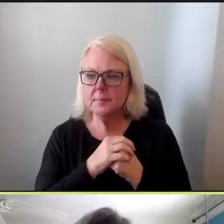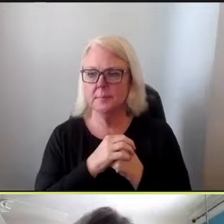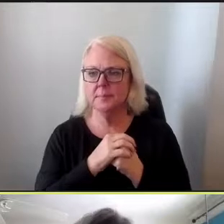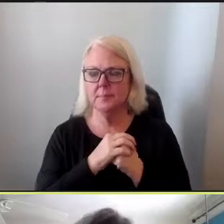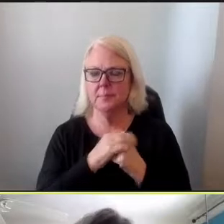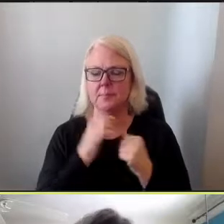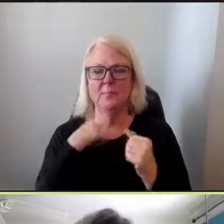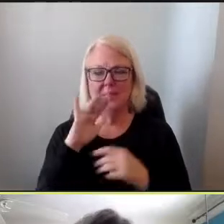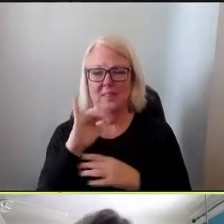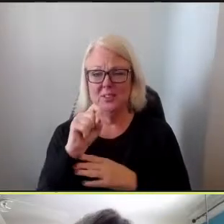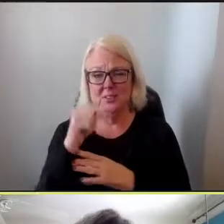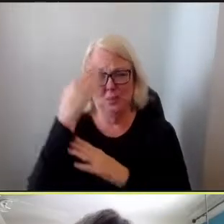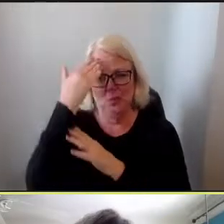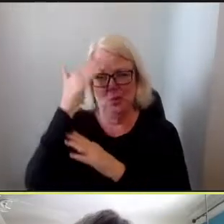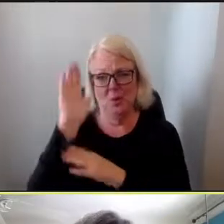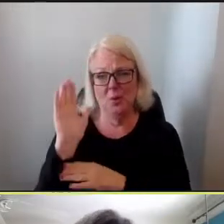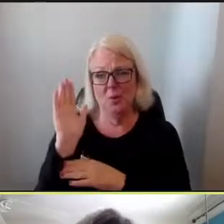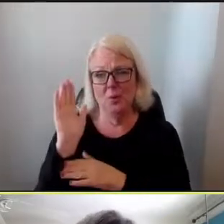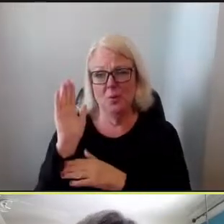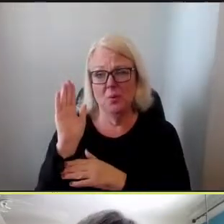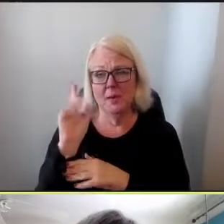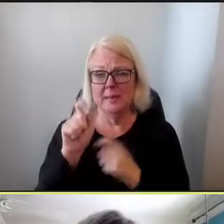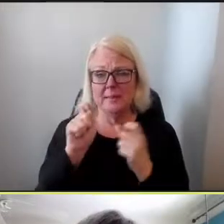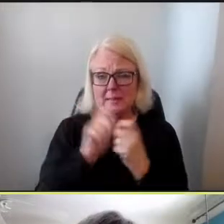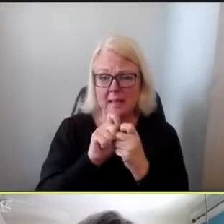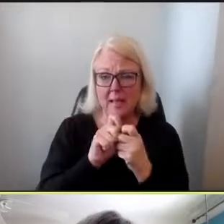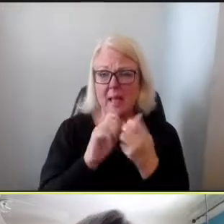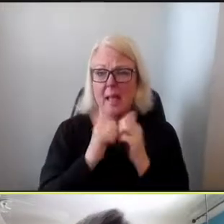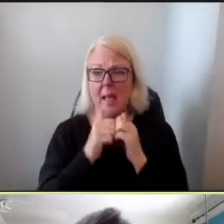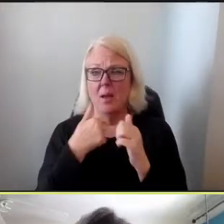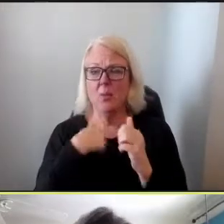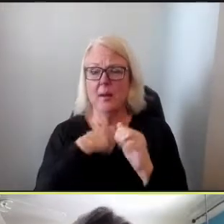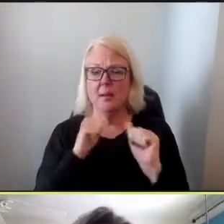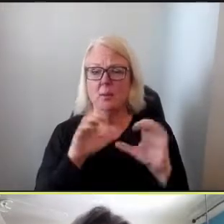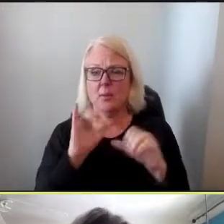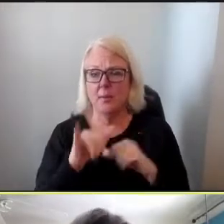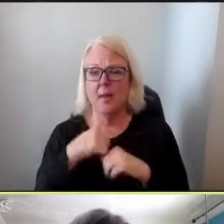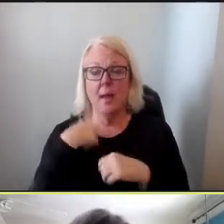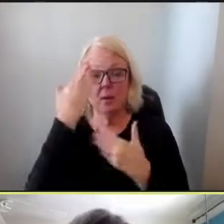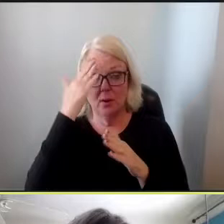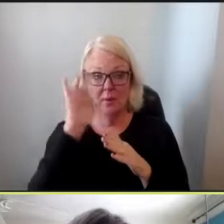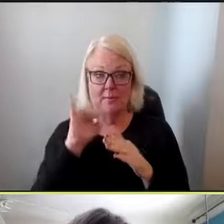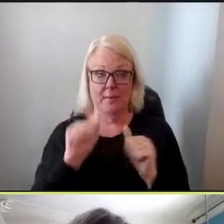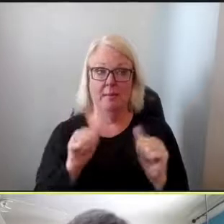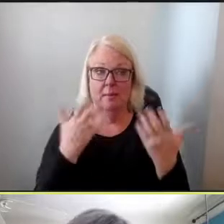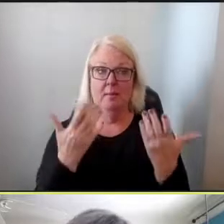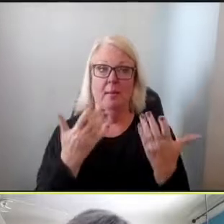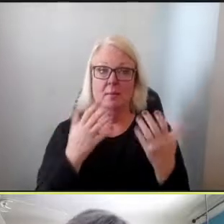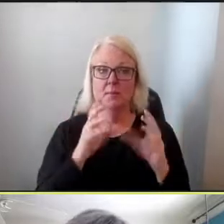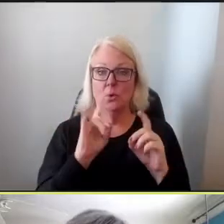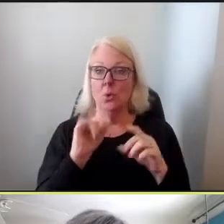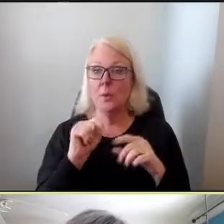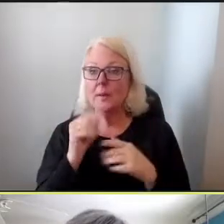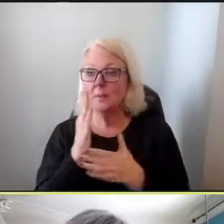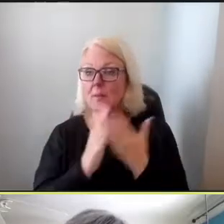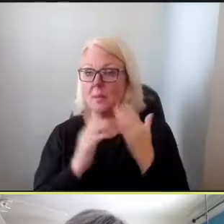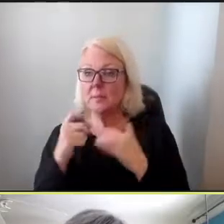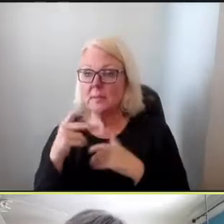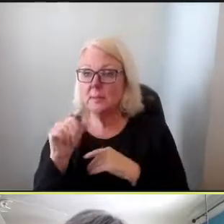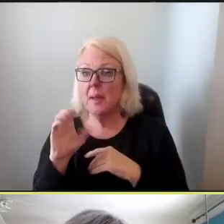I just don't know exactly how we might do that. I don't even know if it's feasible in certain kinds of